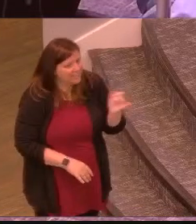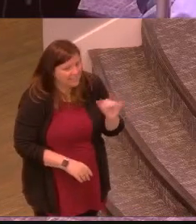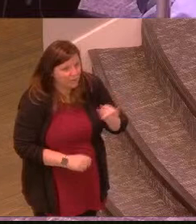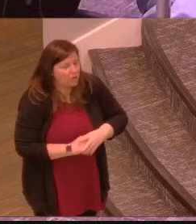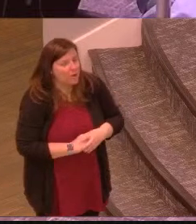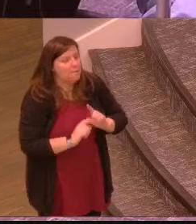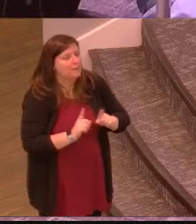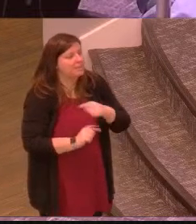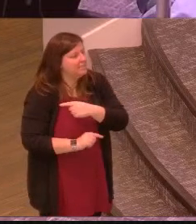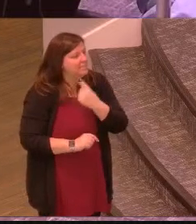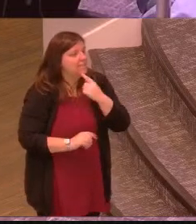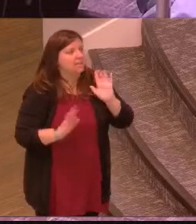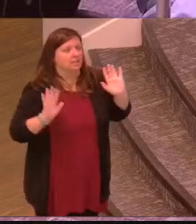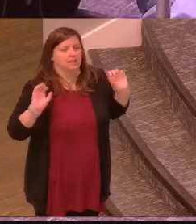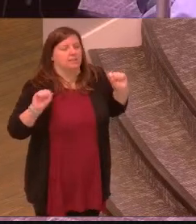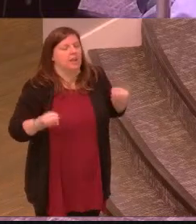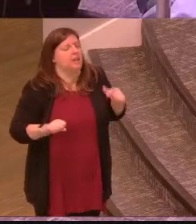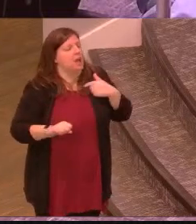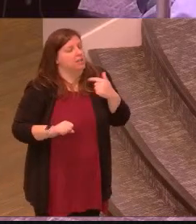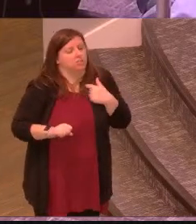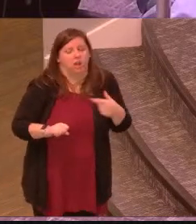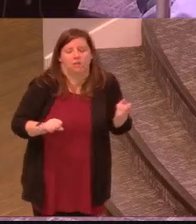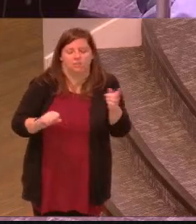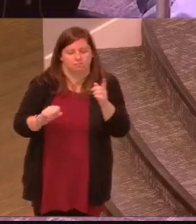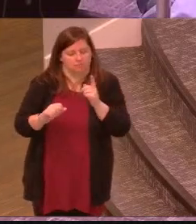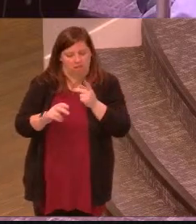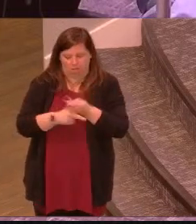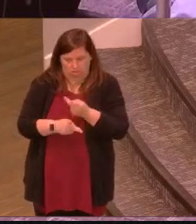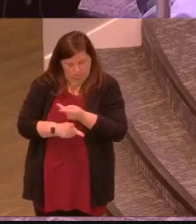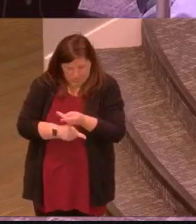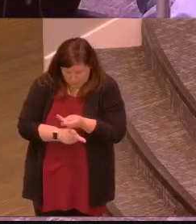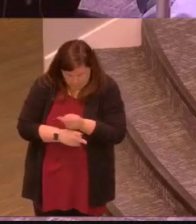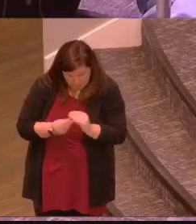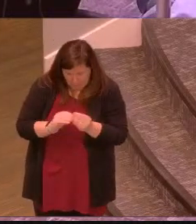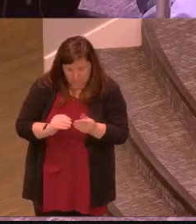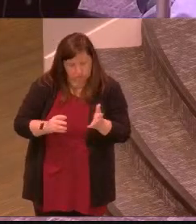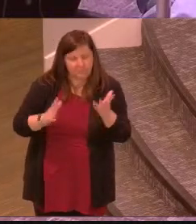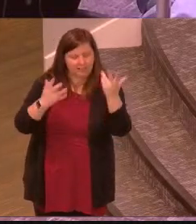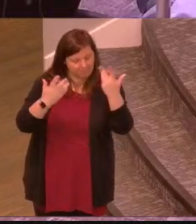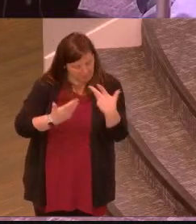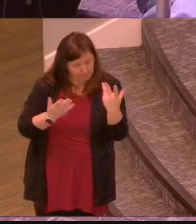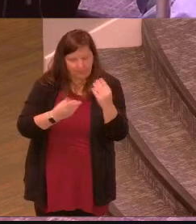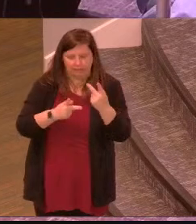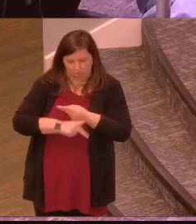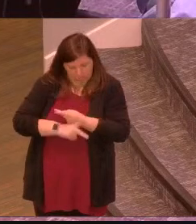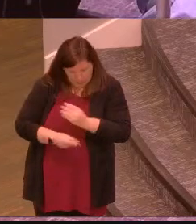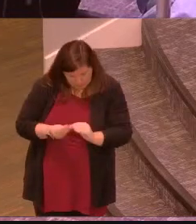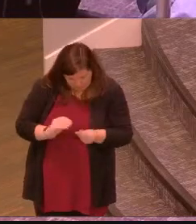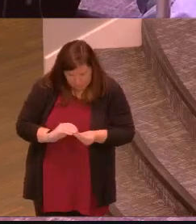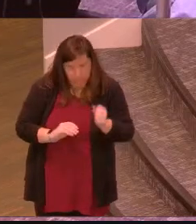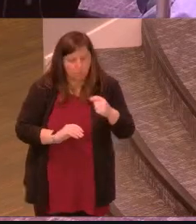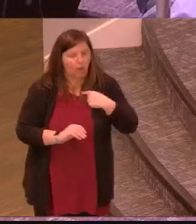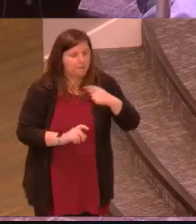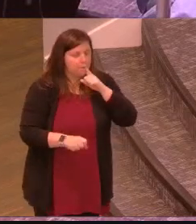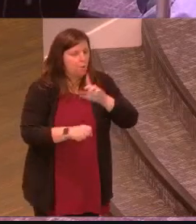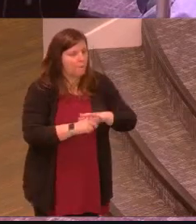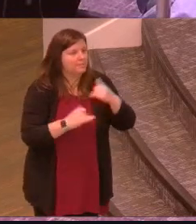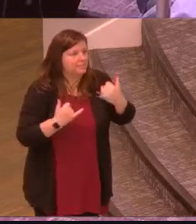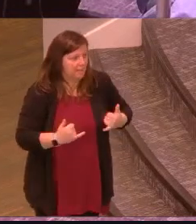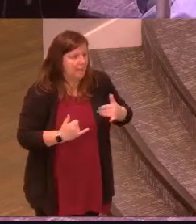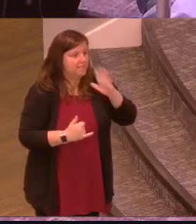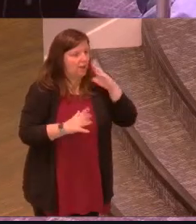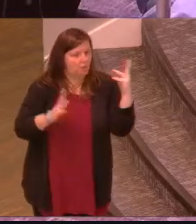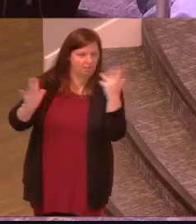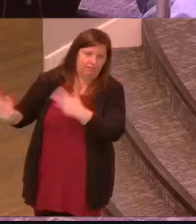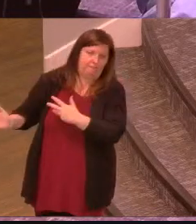he said, can I just run the numbers? Can I just let me run the numbers? And so I promised today that I will leave him